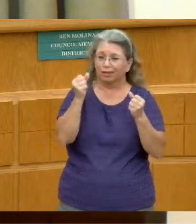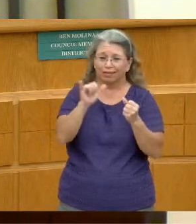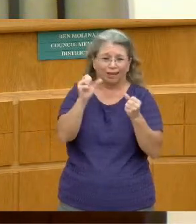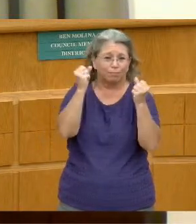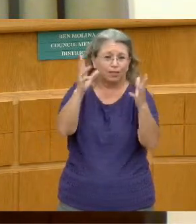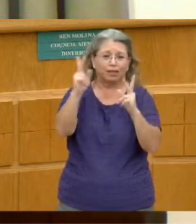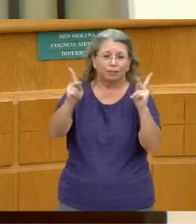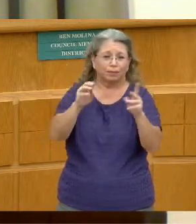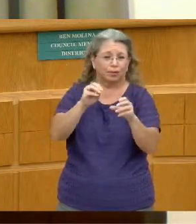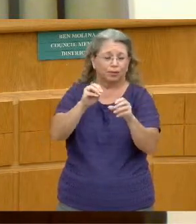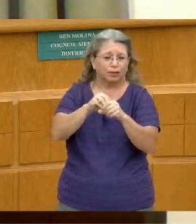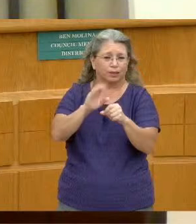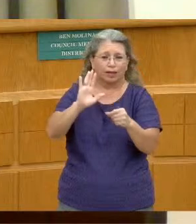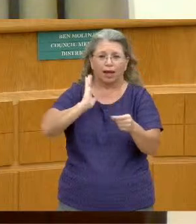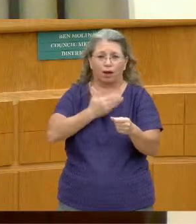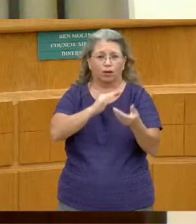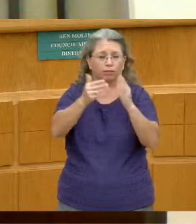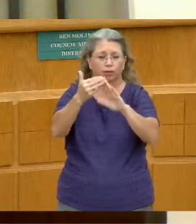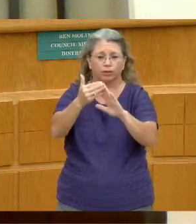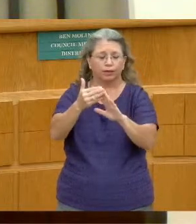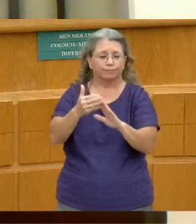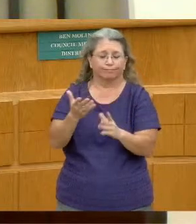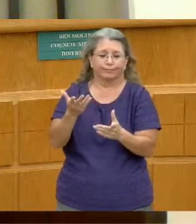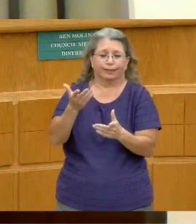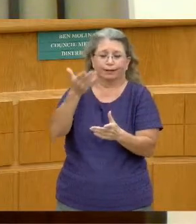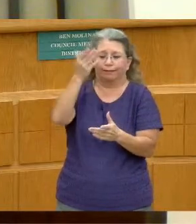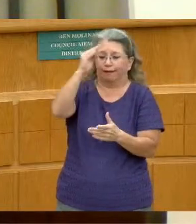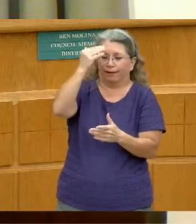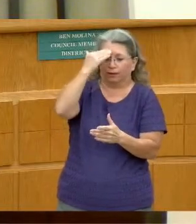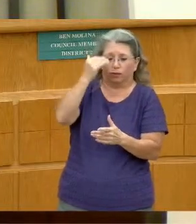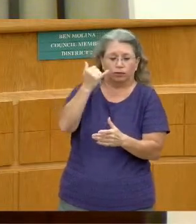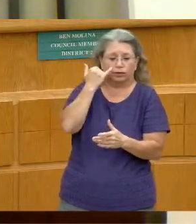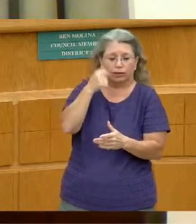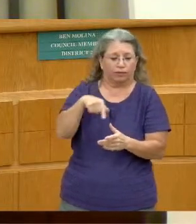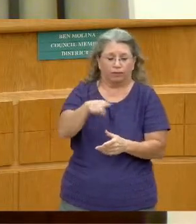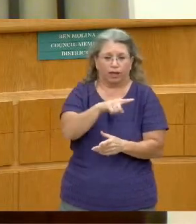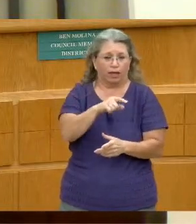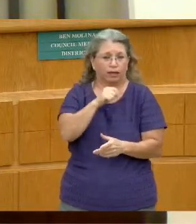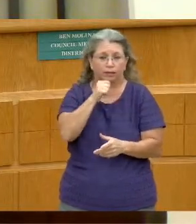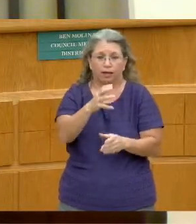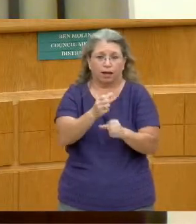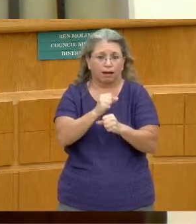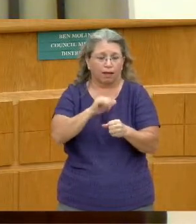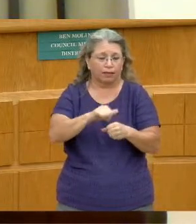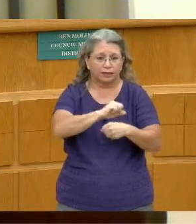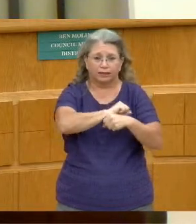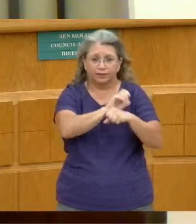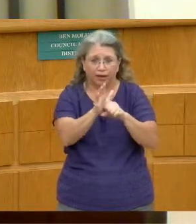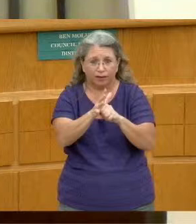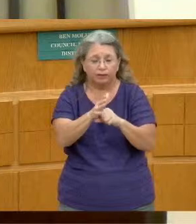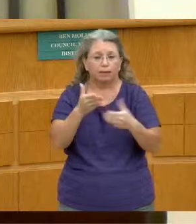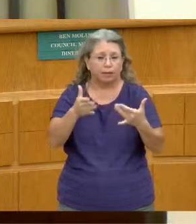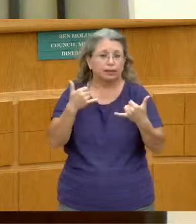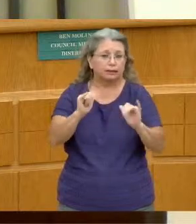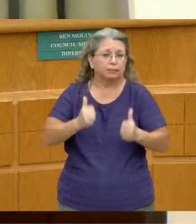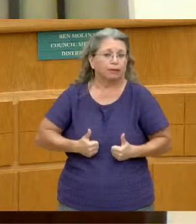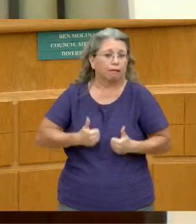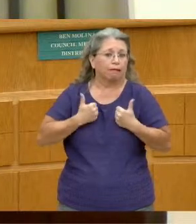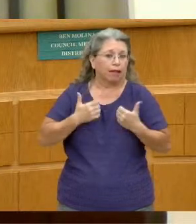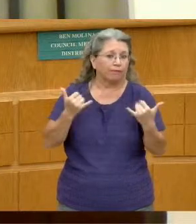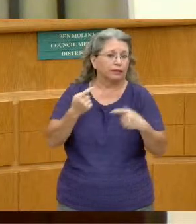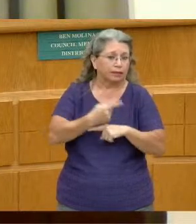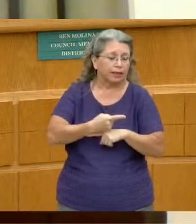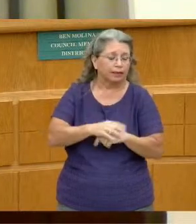only God knows if they had not contracted COVID-19, would they still be with us here today. Our